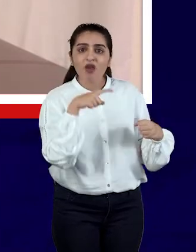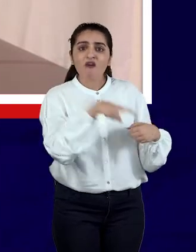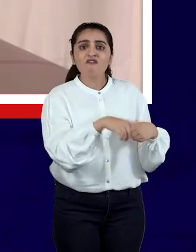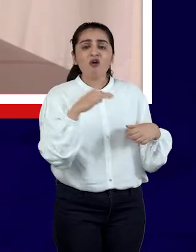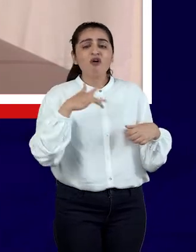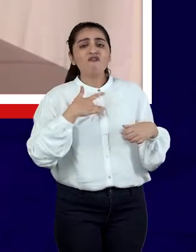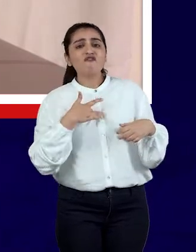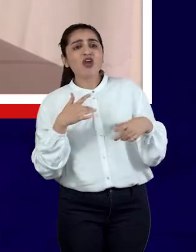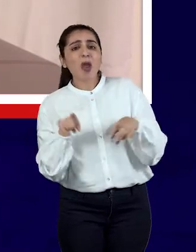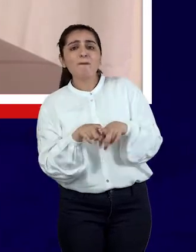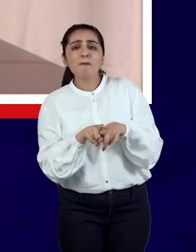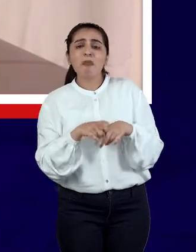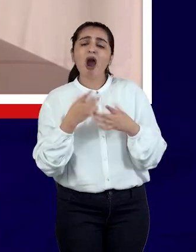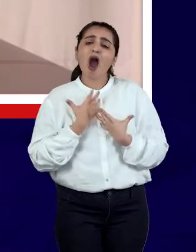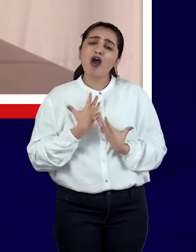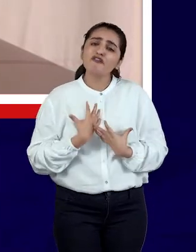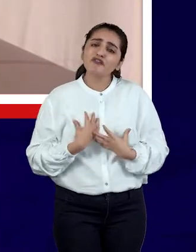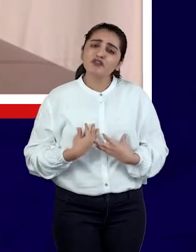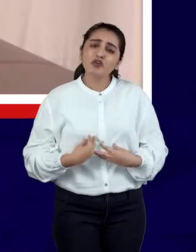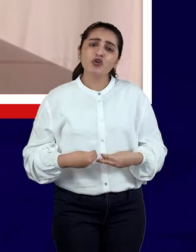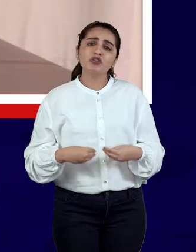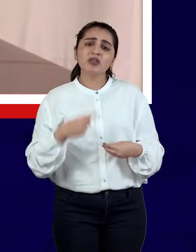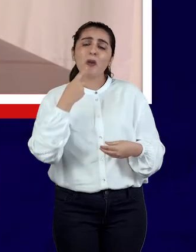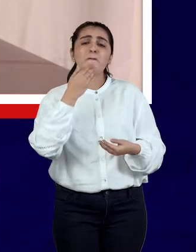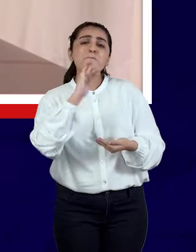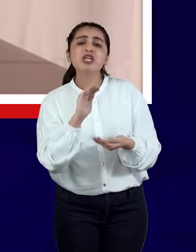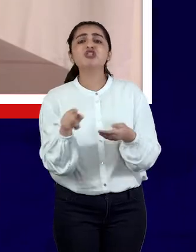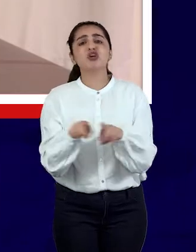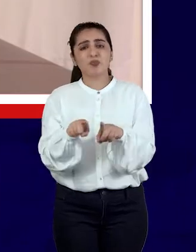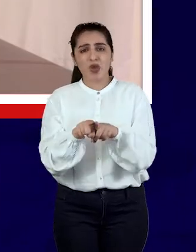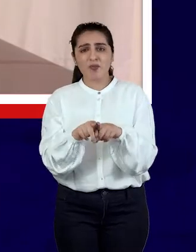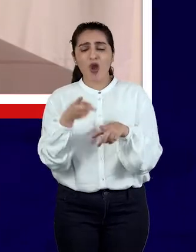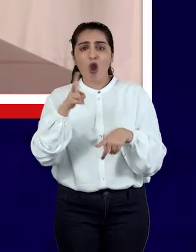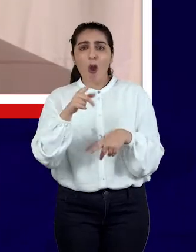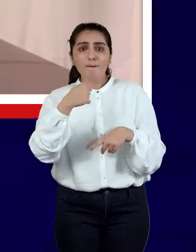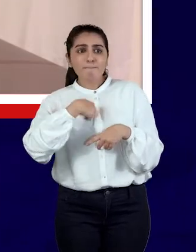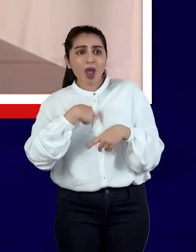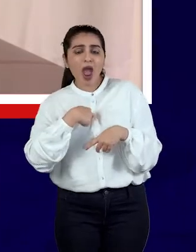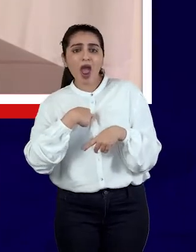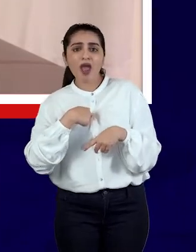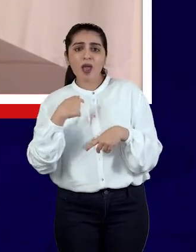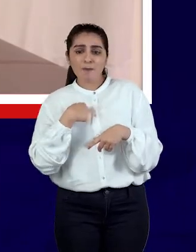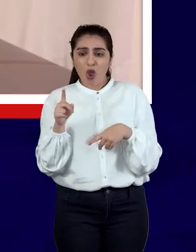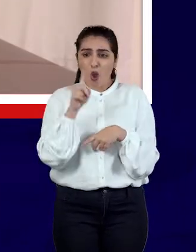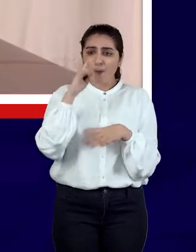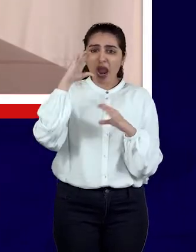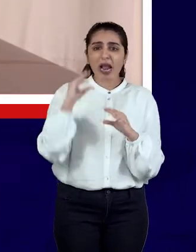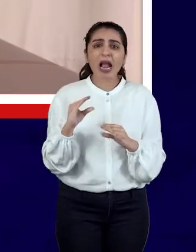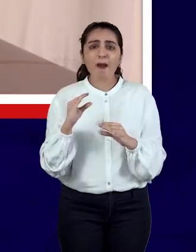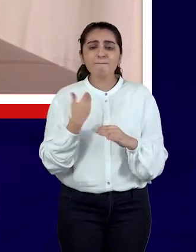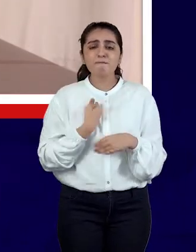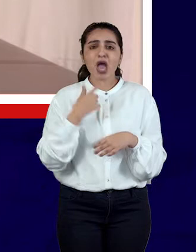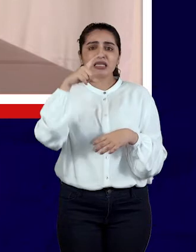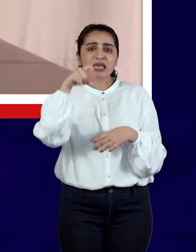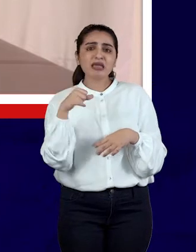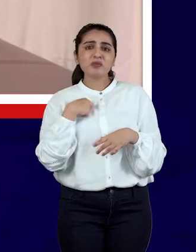she dropped the facade and she became vulnerable, like a child. And it was up to me, just a teenager at the